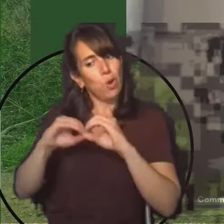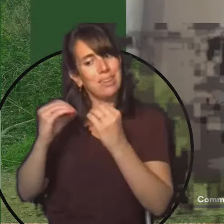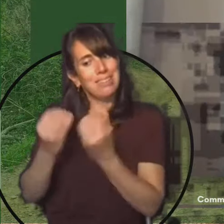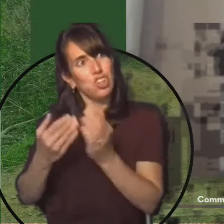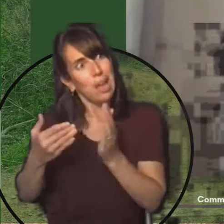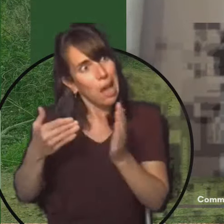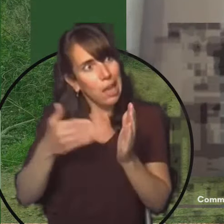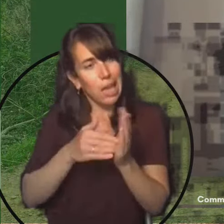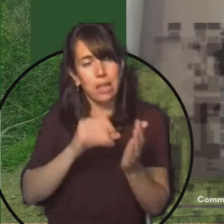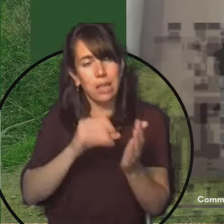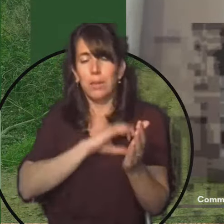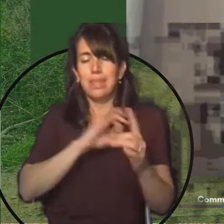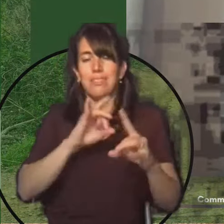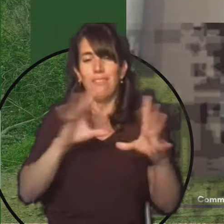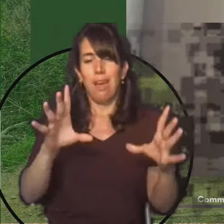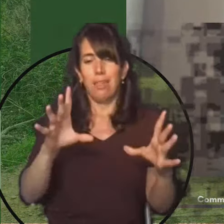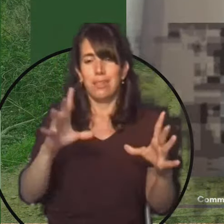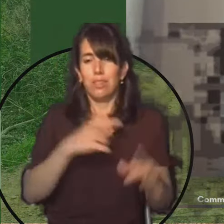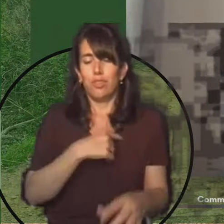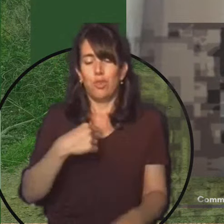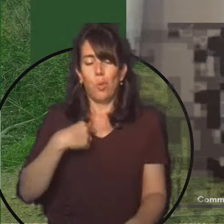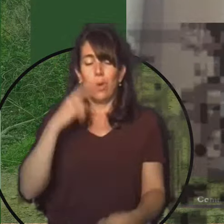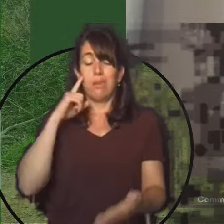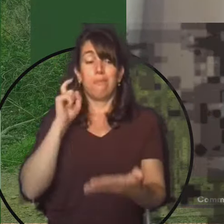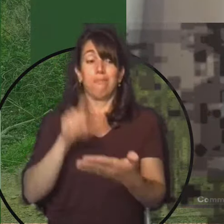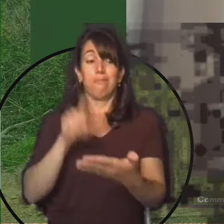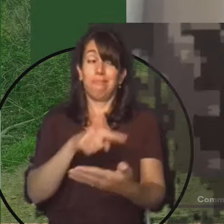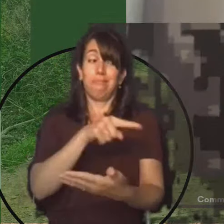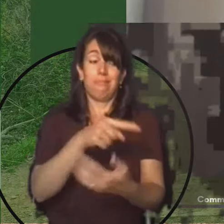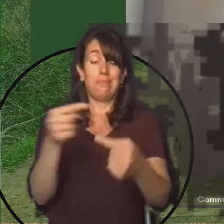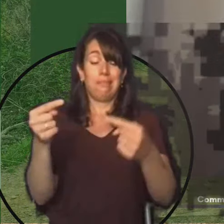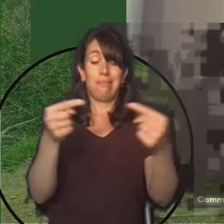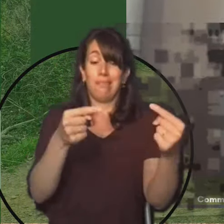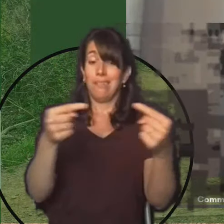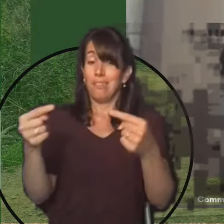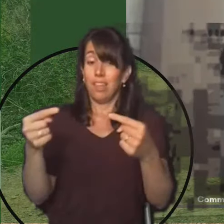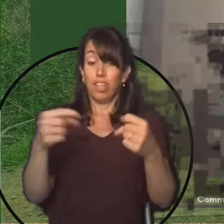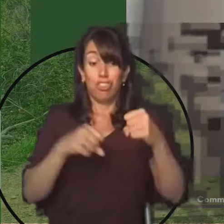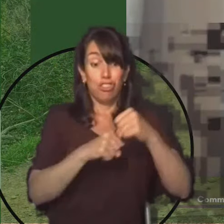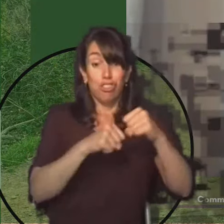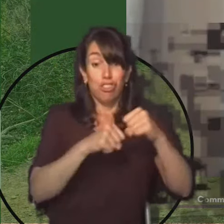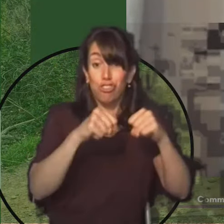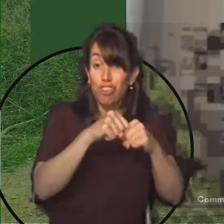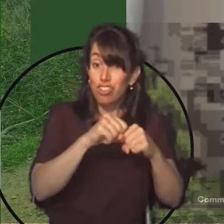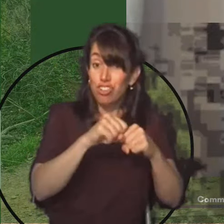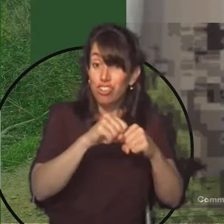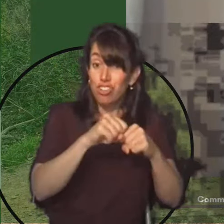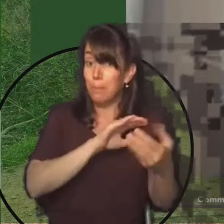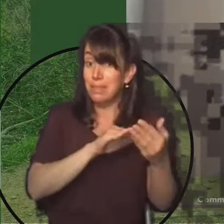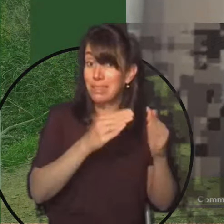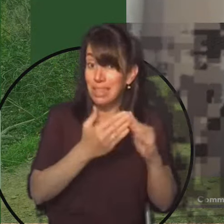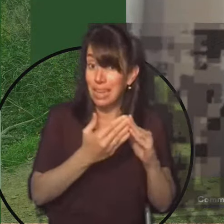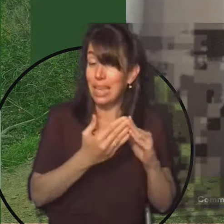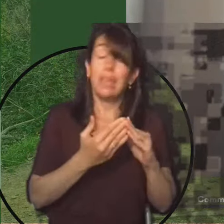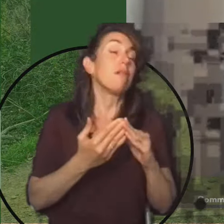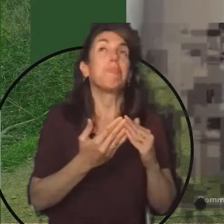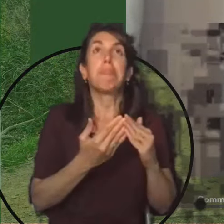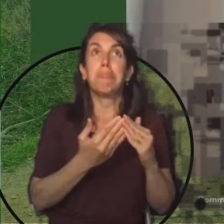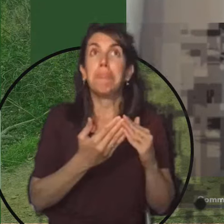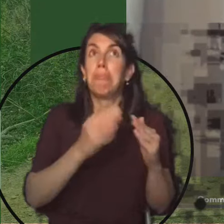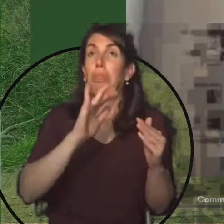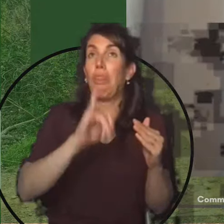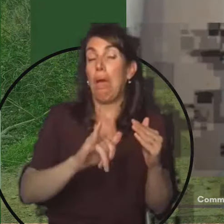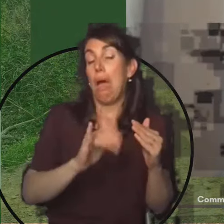the largesse of it. The structure of Cop City was and or is scheduled to be maybe the one of